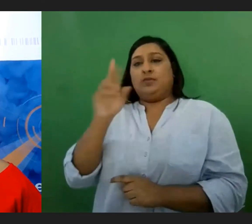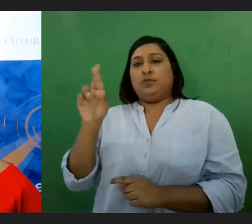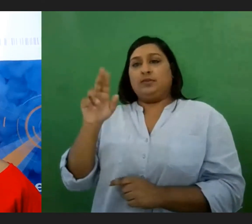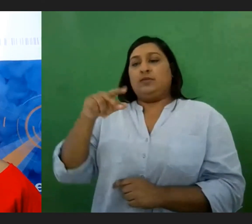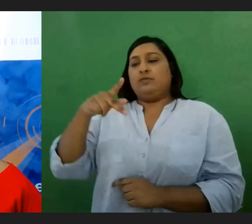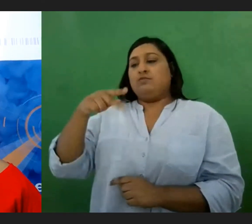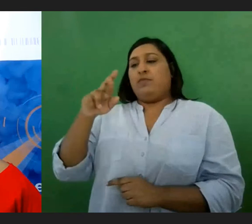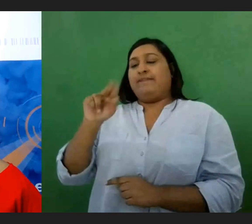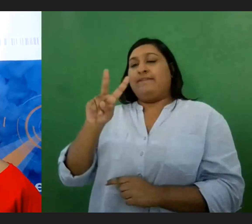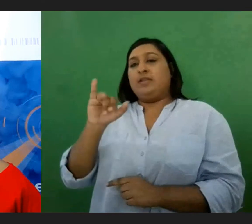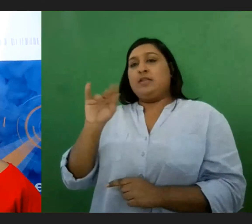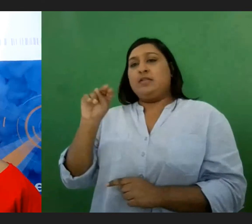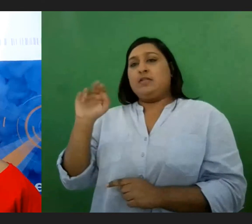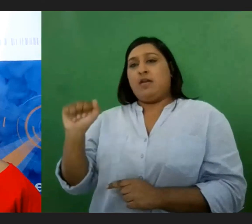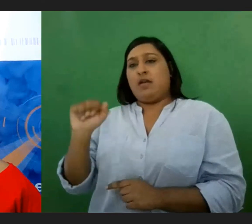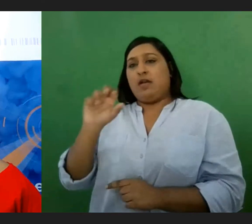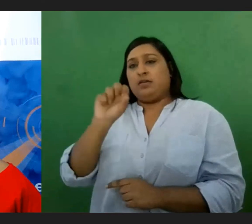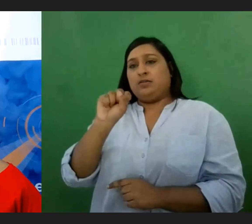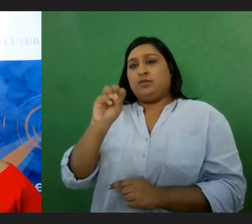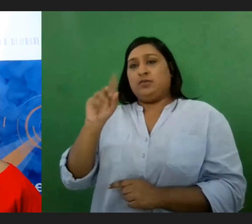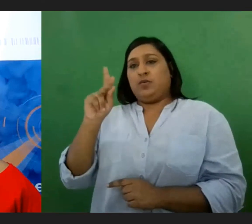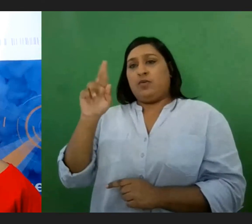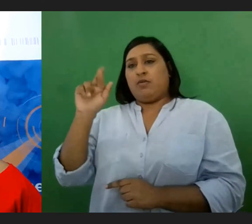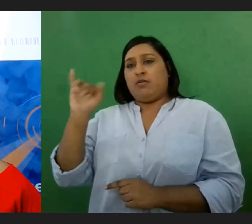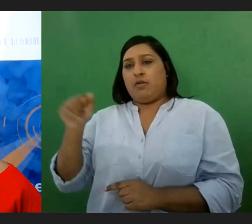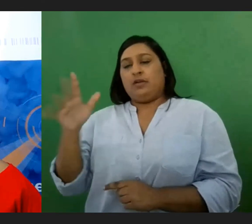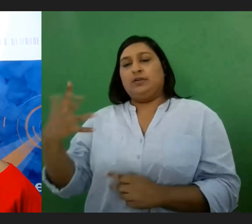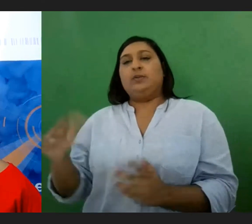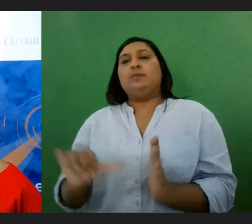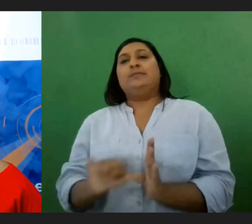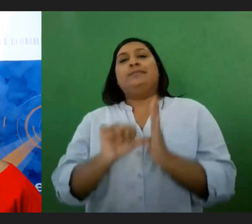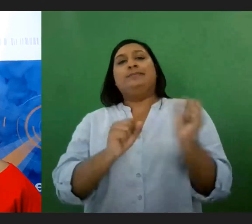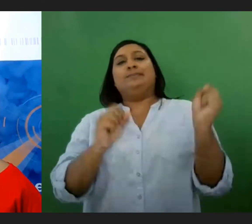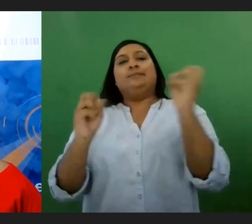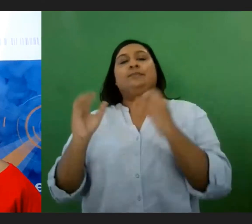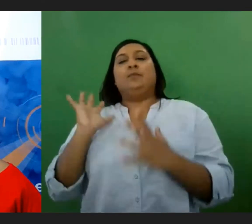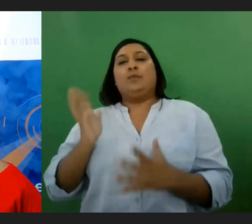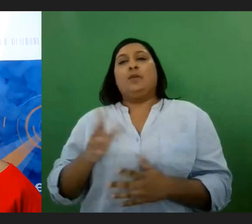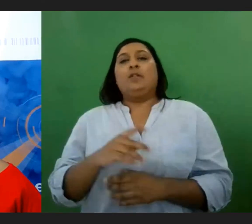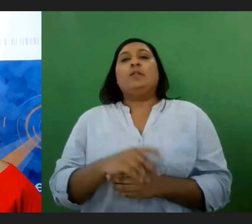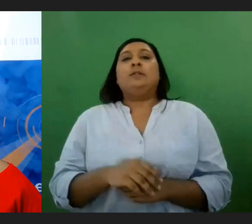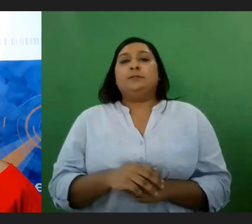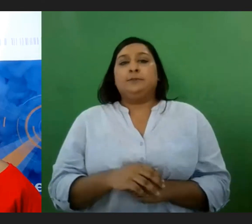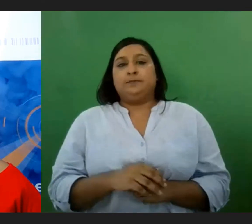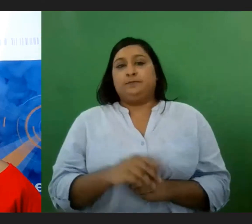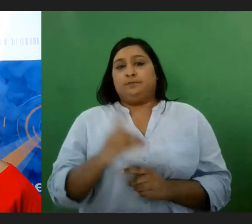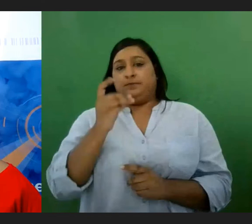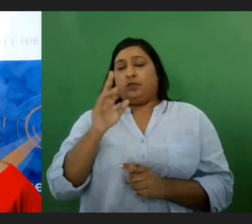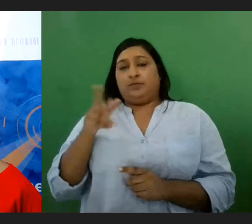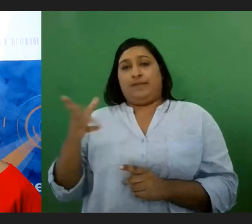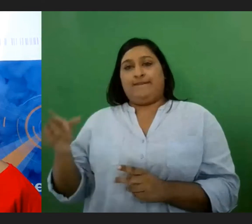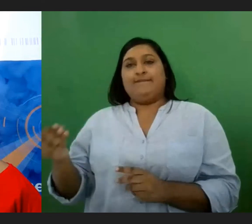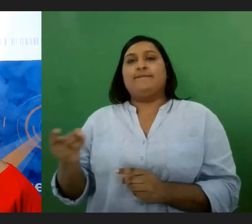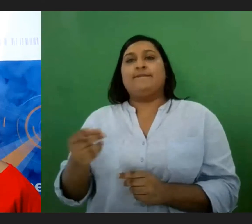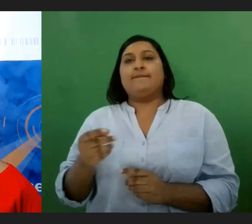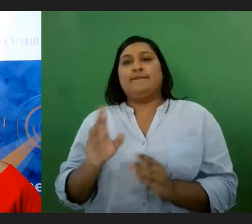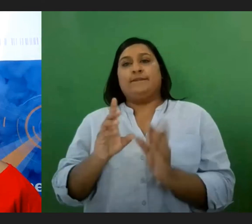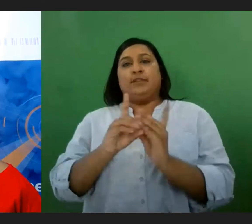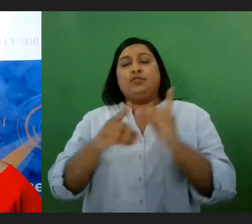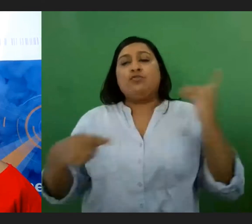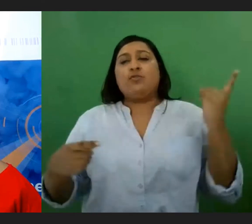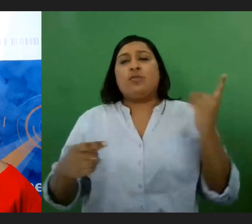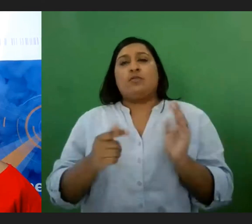who will give us a keynote address. Dr. Pravina Sukhraj holds degrees in law, political science, and